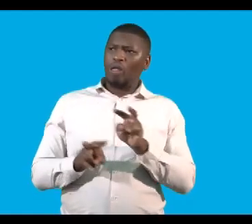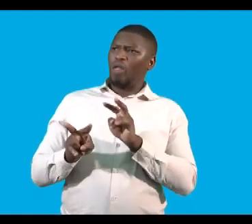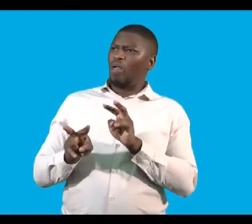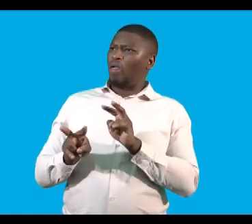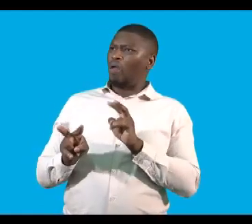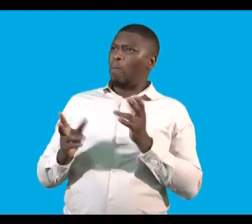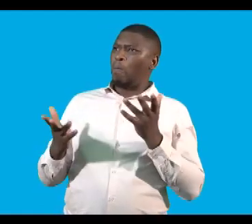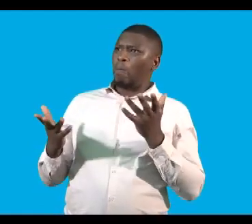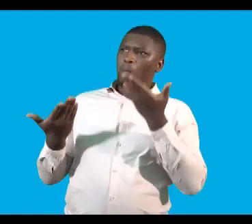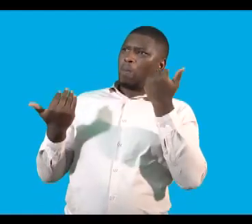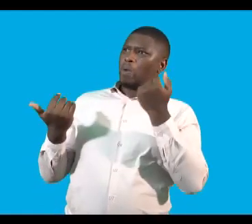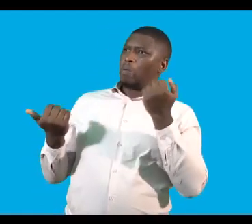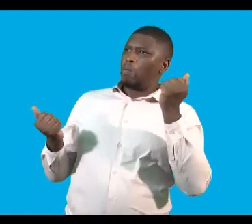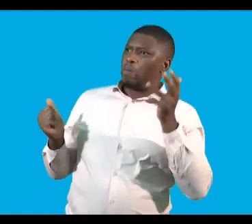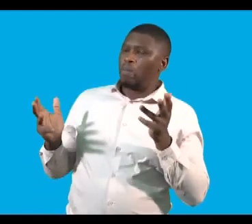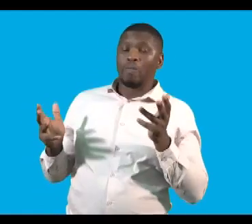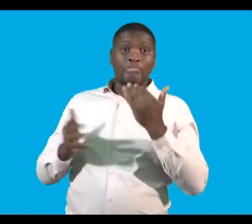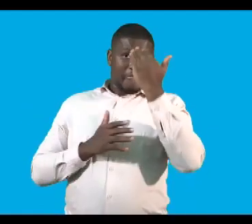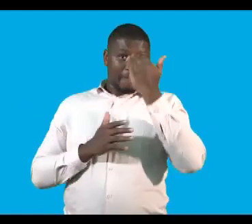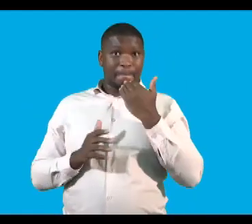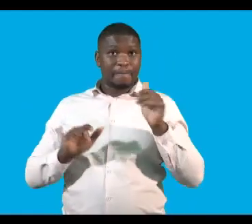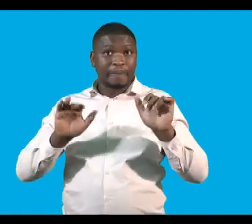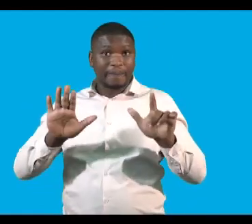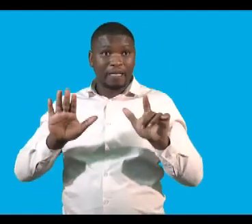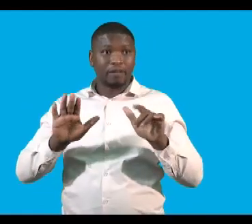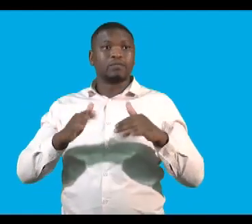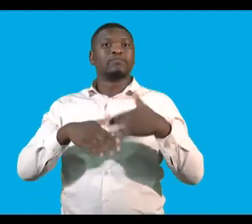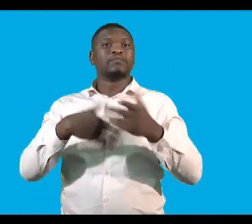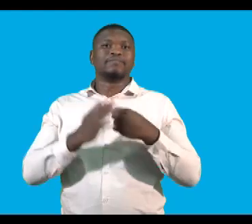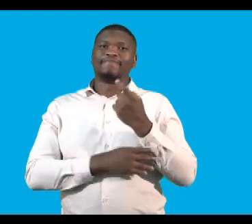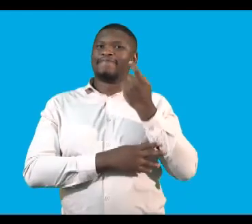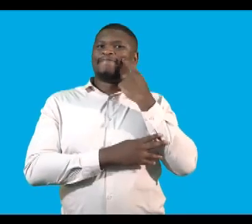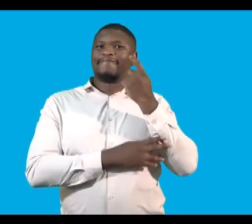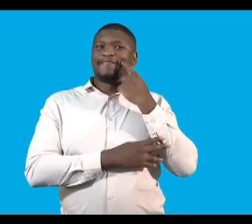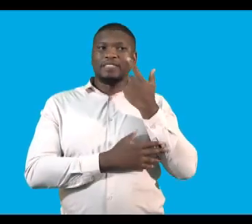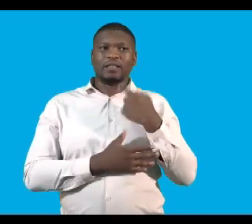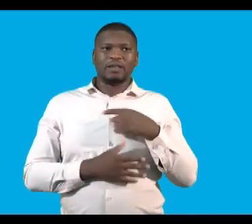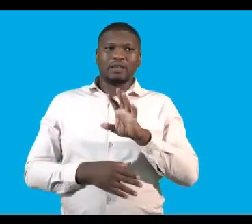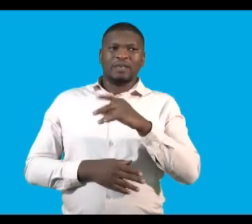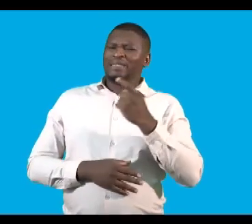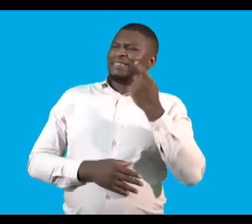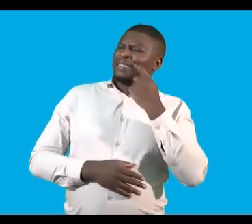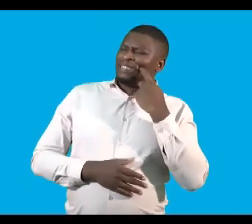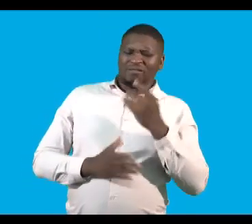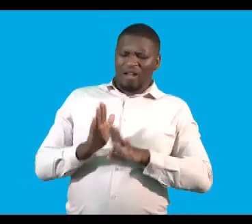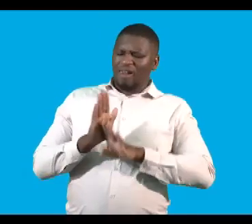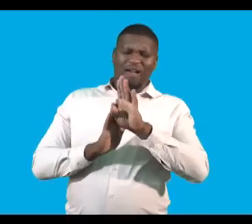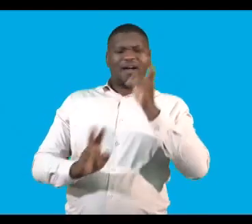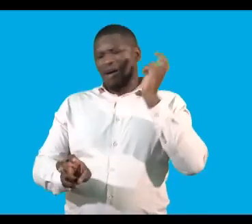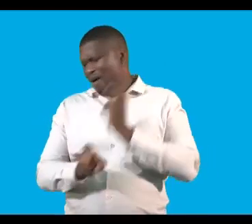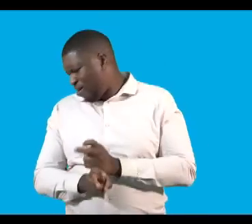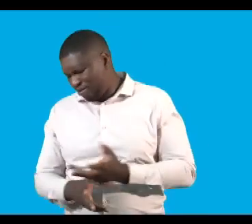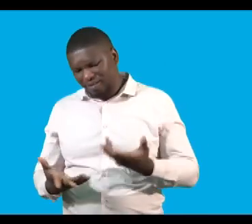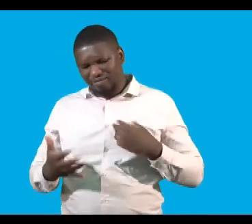Brown doesn't know what to say. In frame 7, "It's a lot easier. It's too hard to